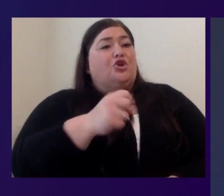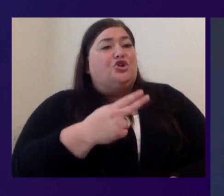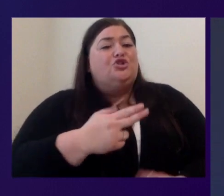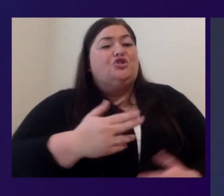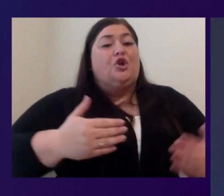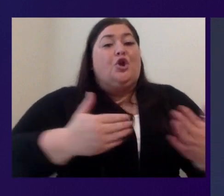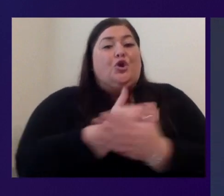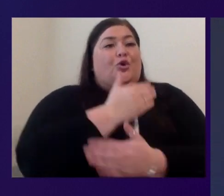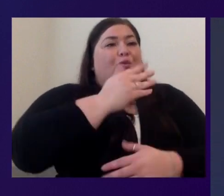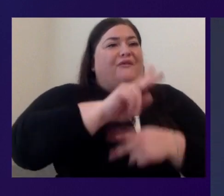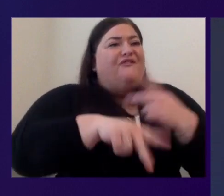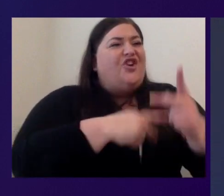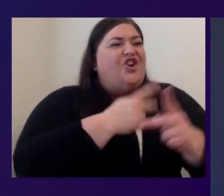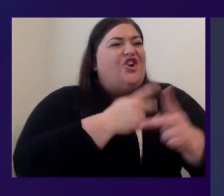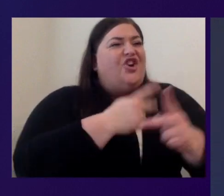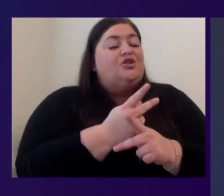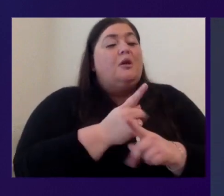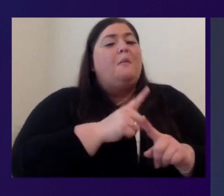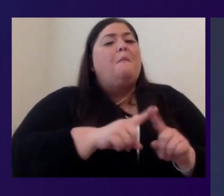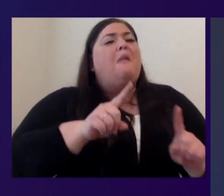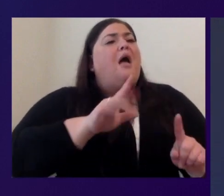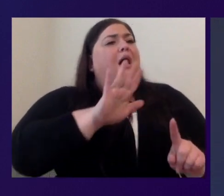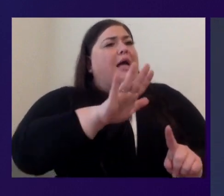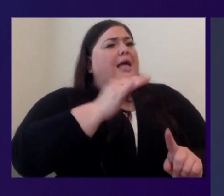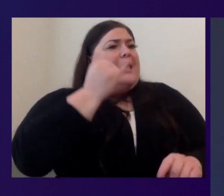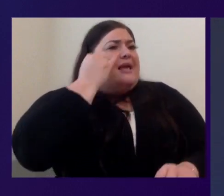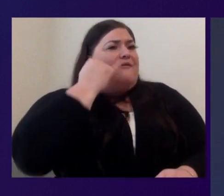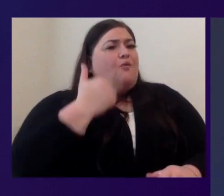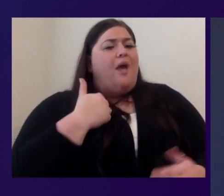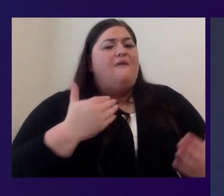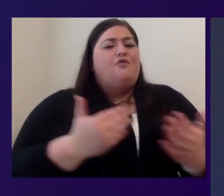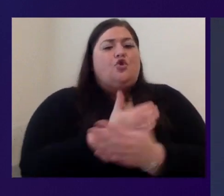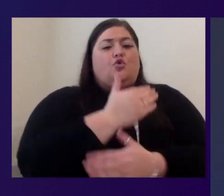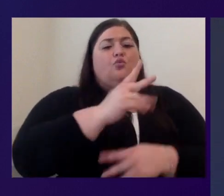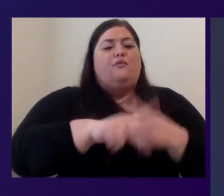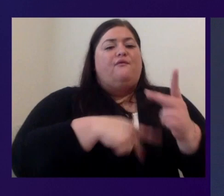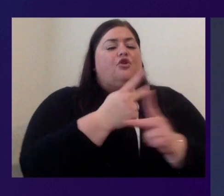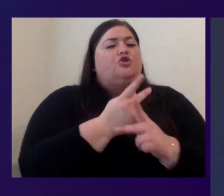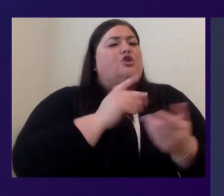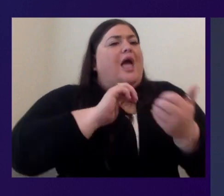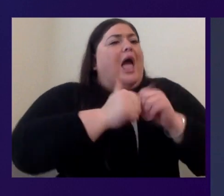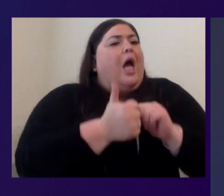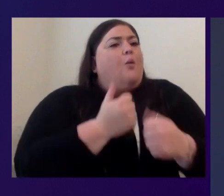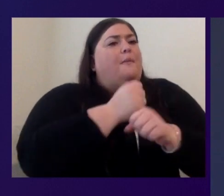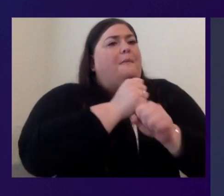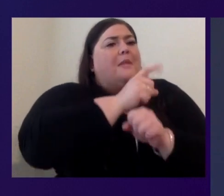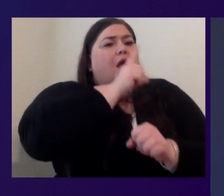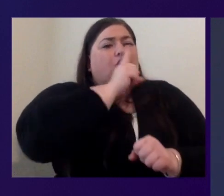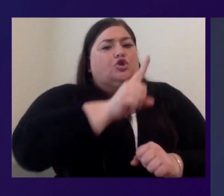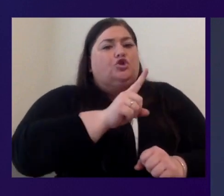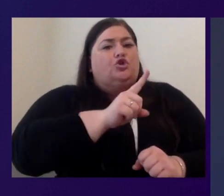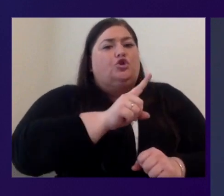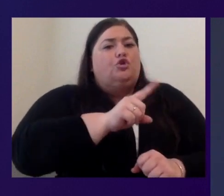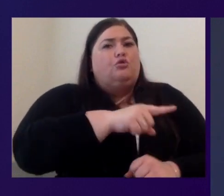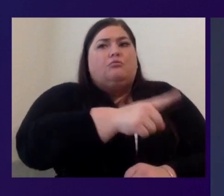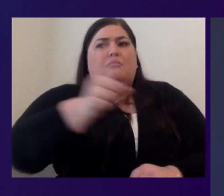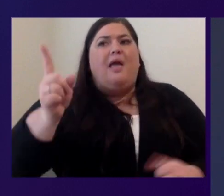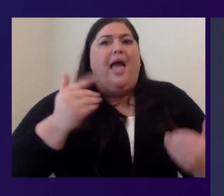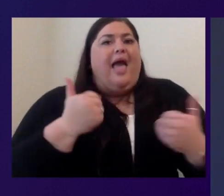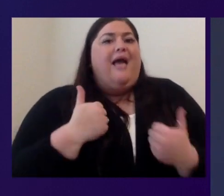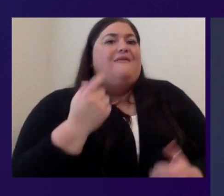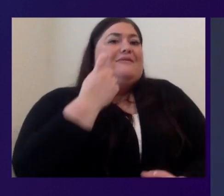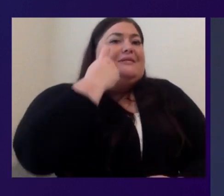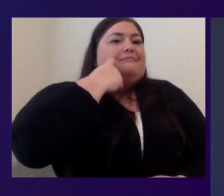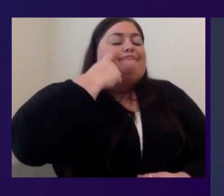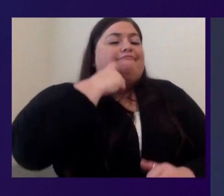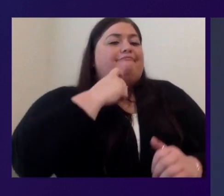bit different here, but say we have a new version, a new executable. How do we make sure our users have the latest version? Yeah, I mean, that's one of the